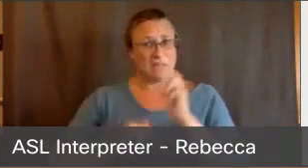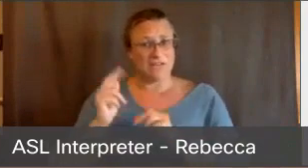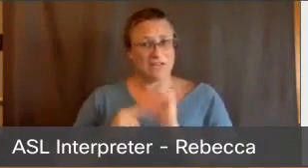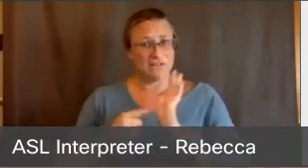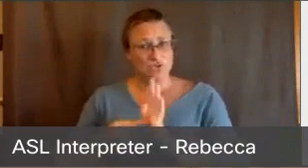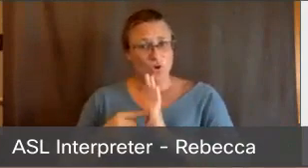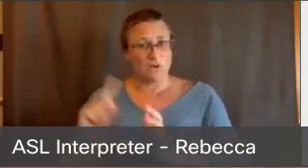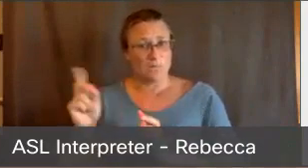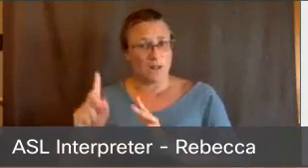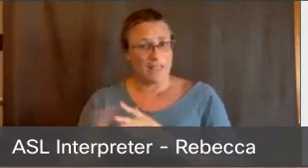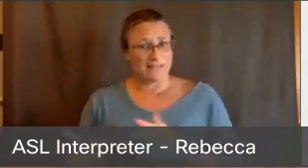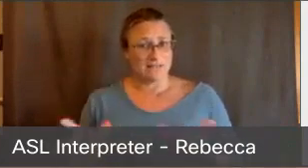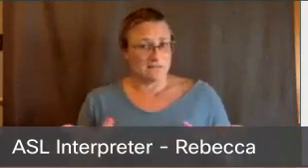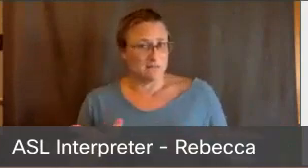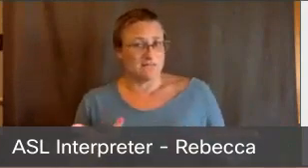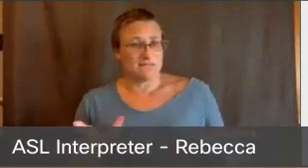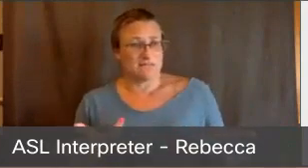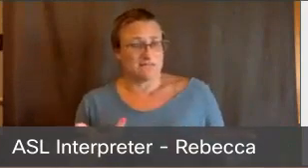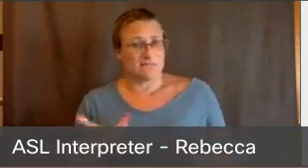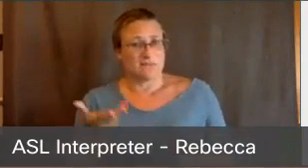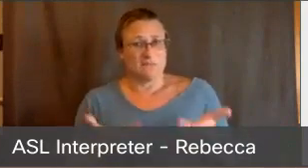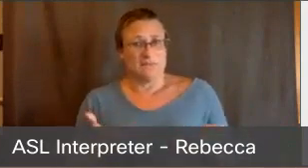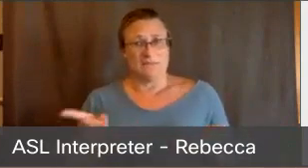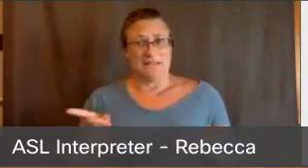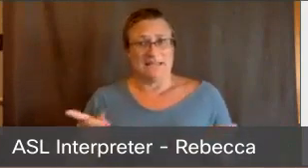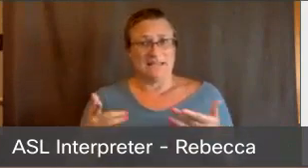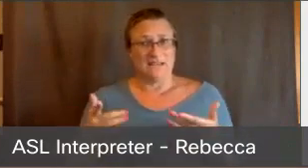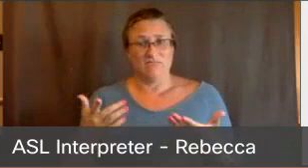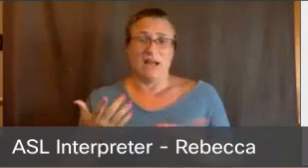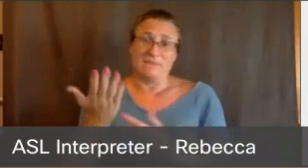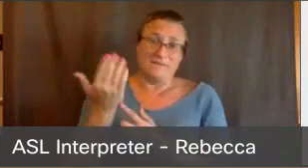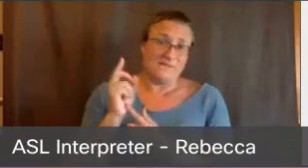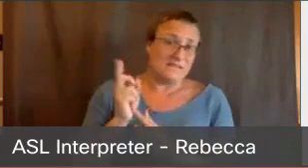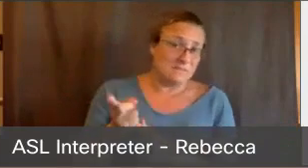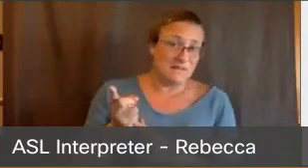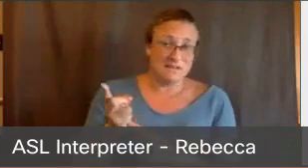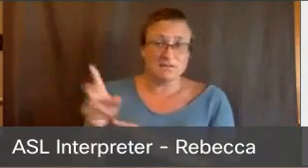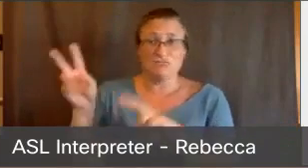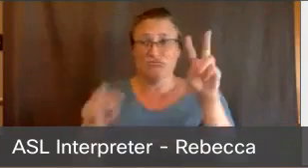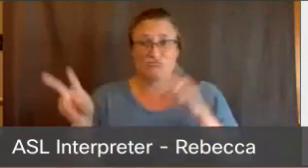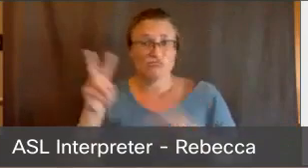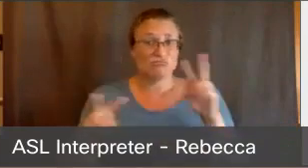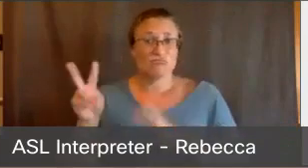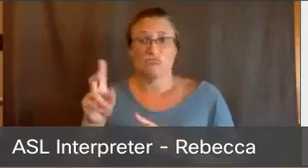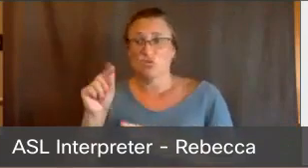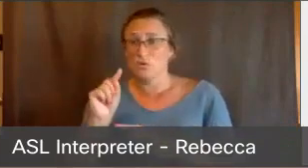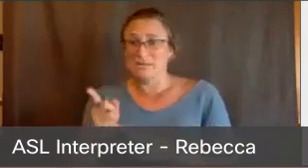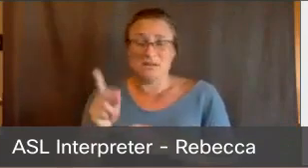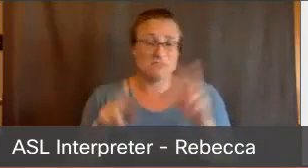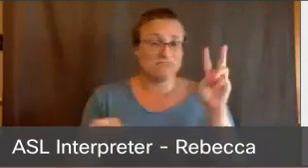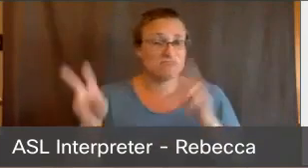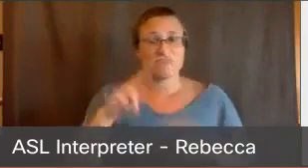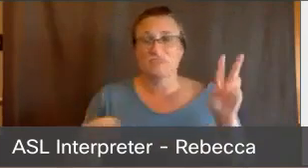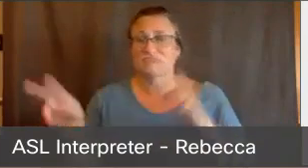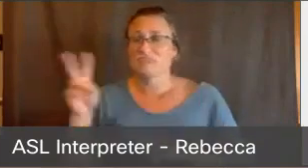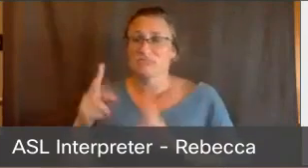the exits? I mean, that might have taken 15 minutes, maybe to 20 minutes to go around the whole building, show